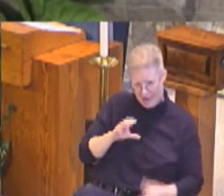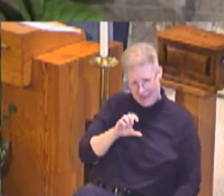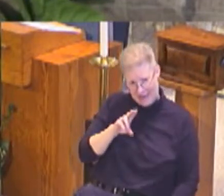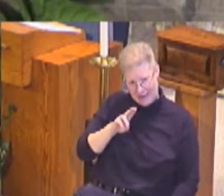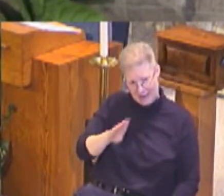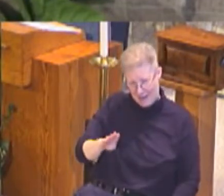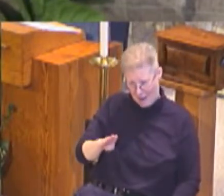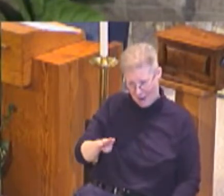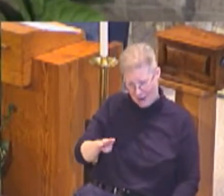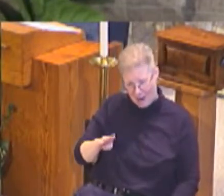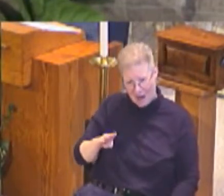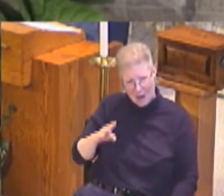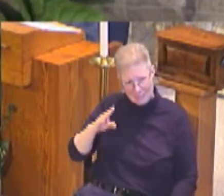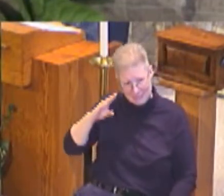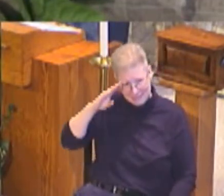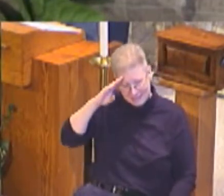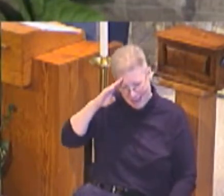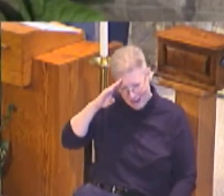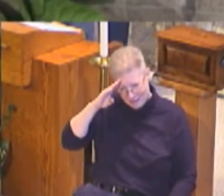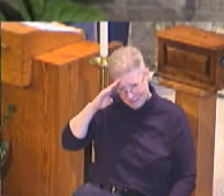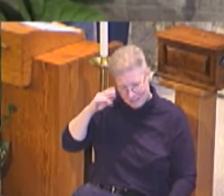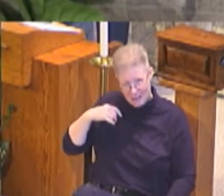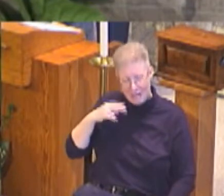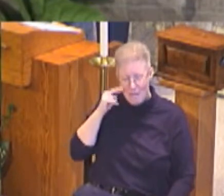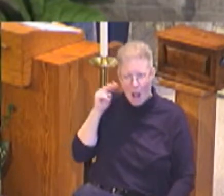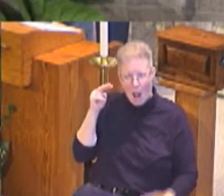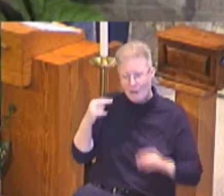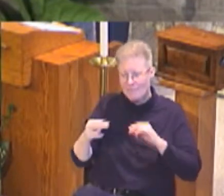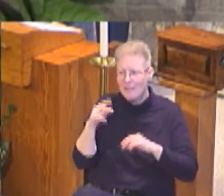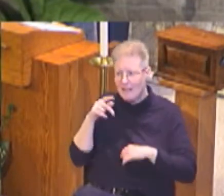the telescope that they were looking out of?